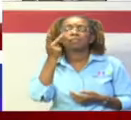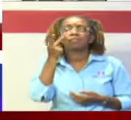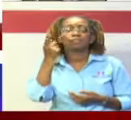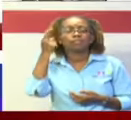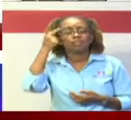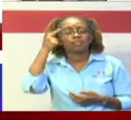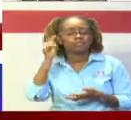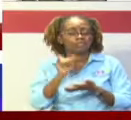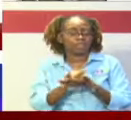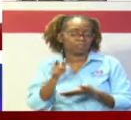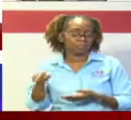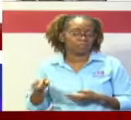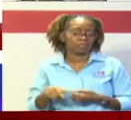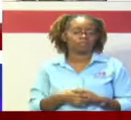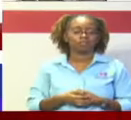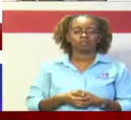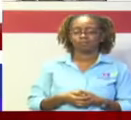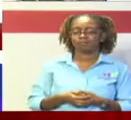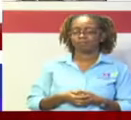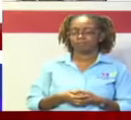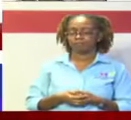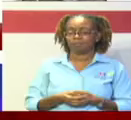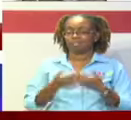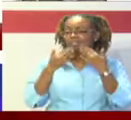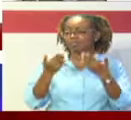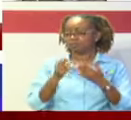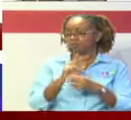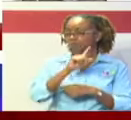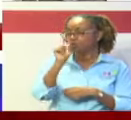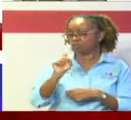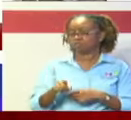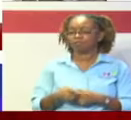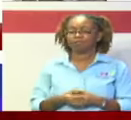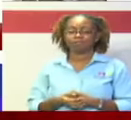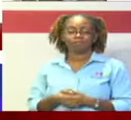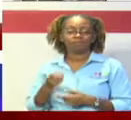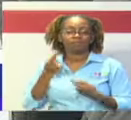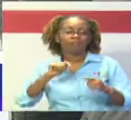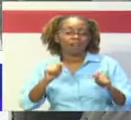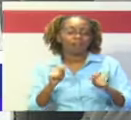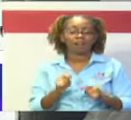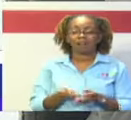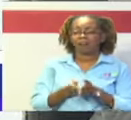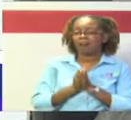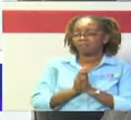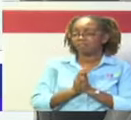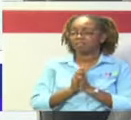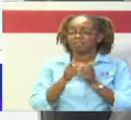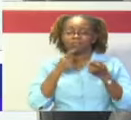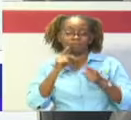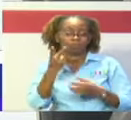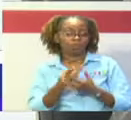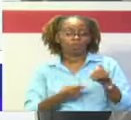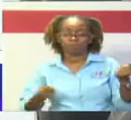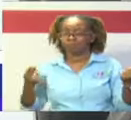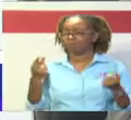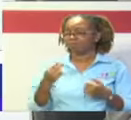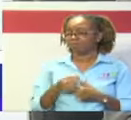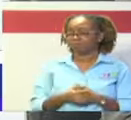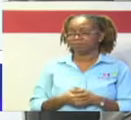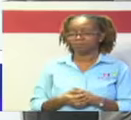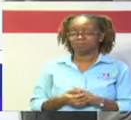Okay, thank you for the two questions. I believe I'll try to answer both of them, starting with the second one. At this point, there is no change in